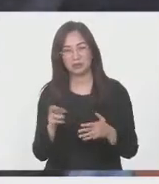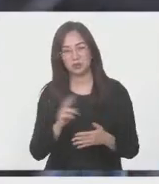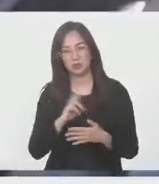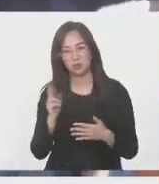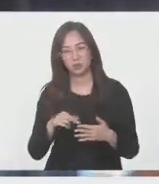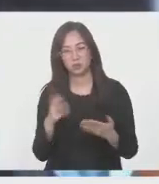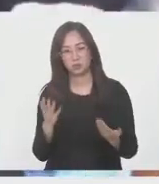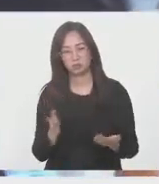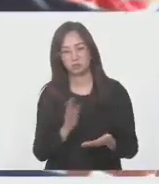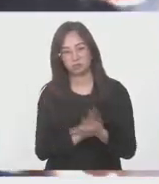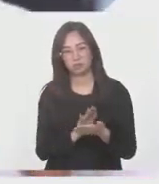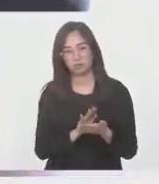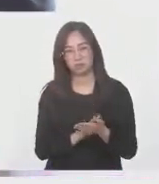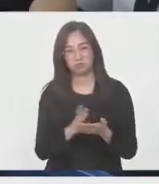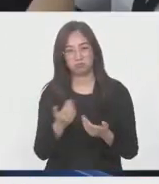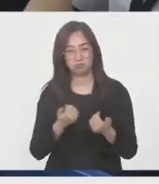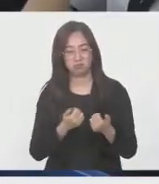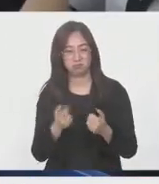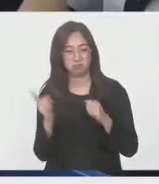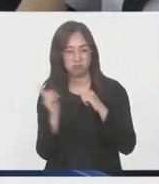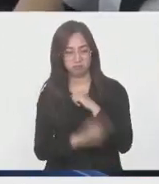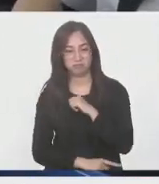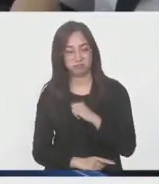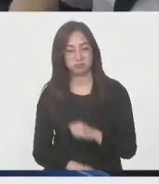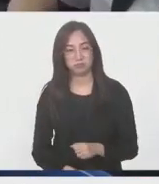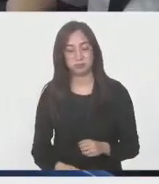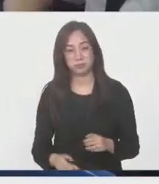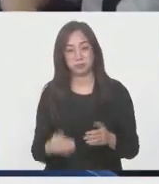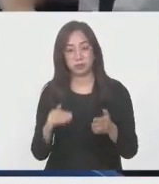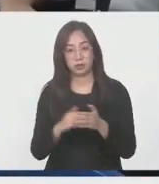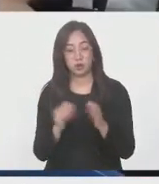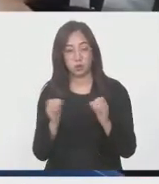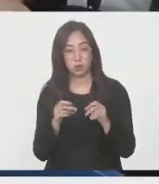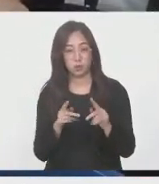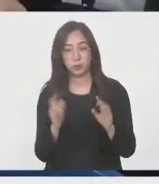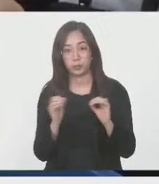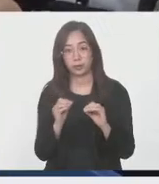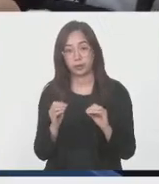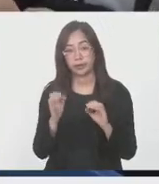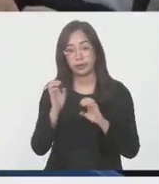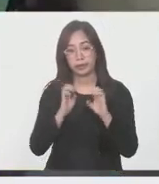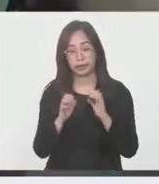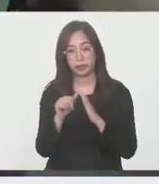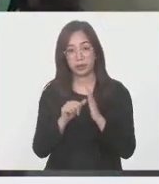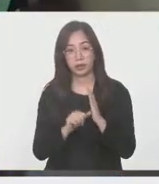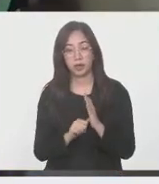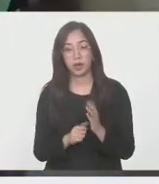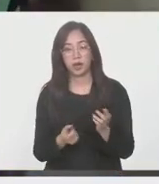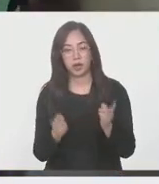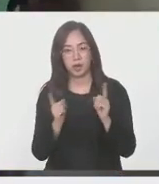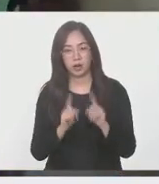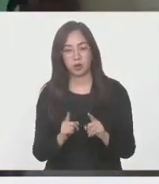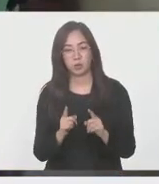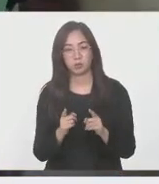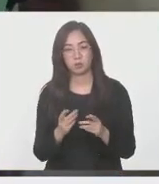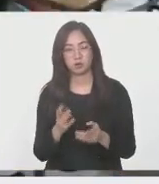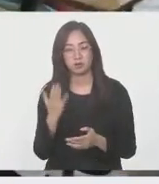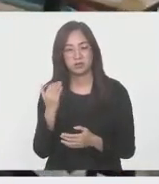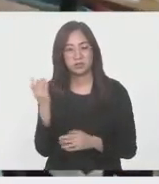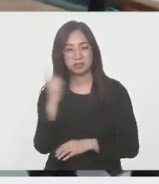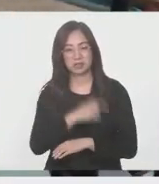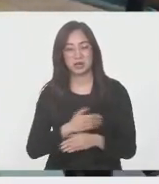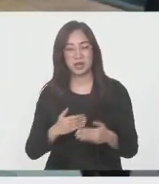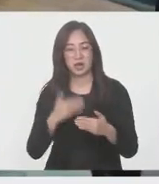educational institutions to administrative sanctions. The Anti-No Permit, No Exam Act will take effect into law 15 days after